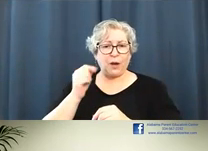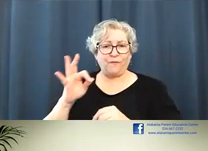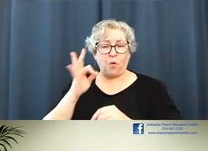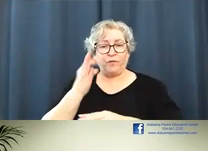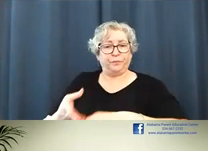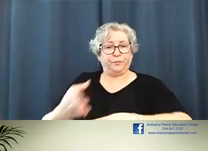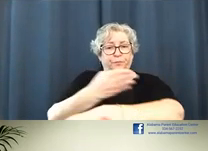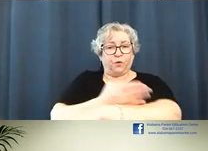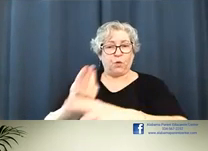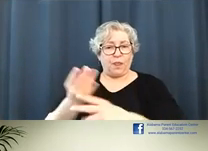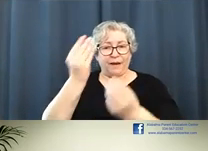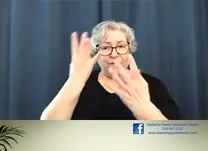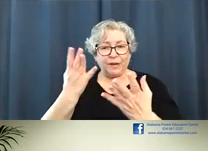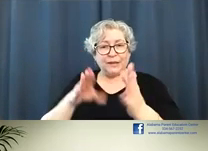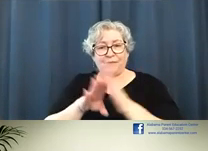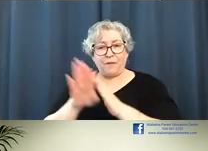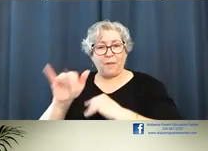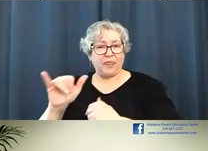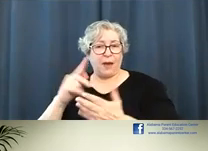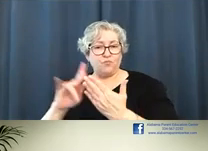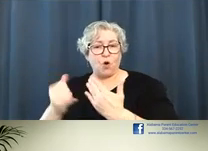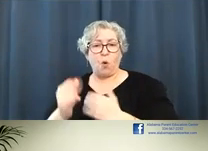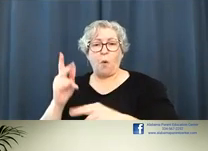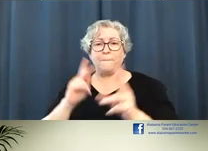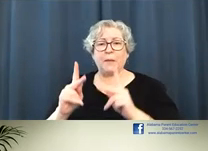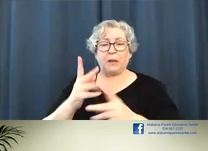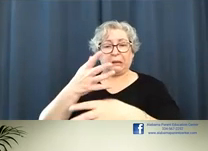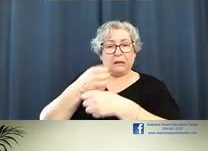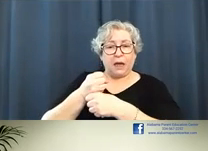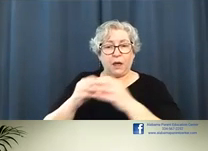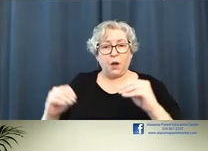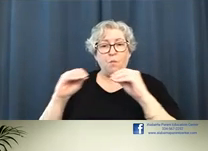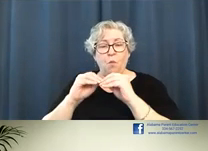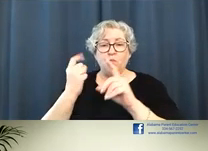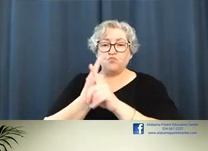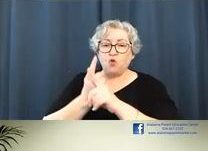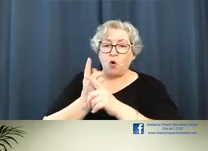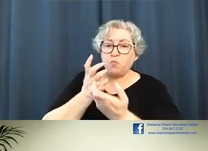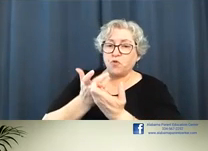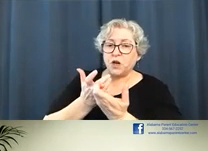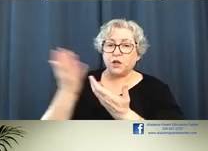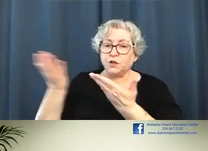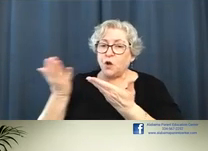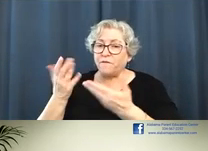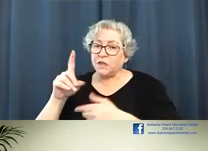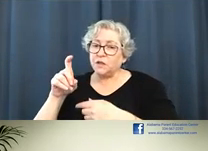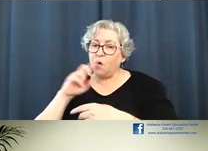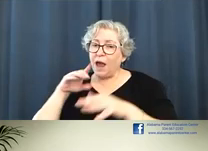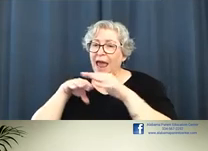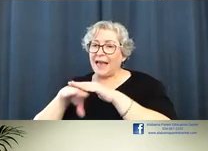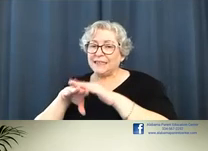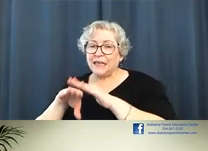of using materials developed by the project? Are people receiving more appropriate services? Are they accessing